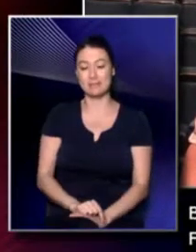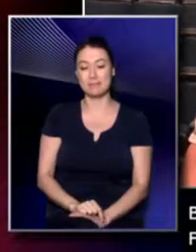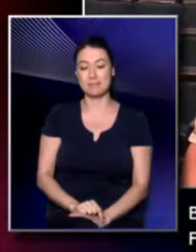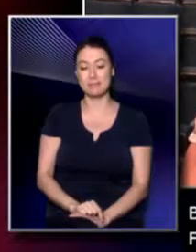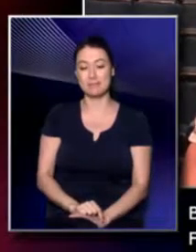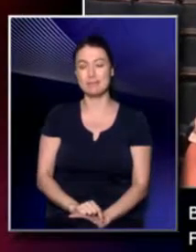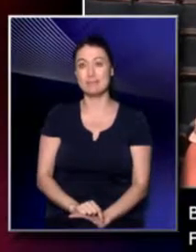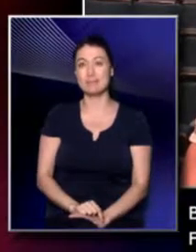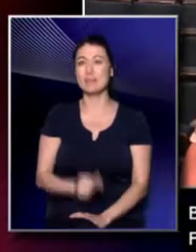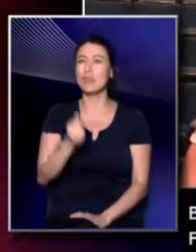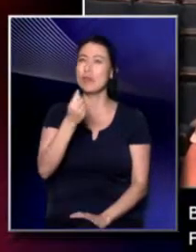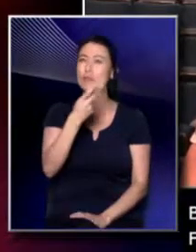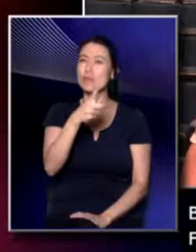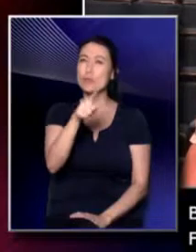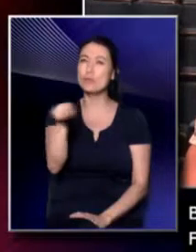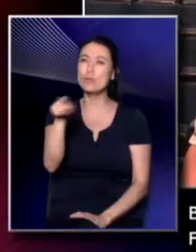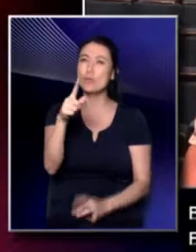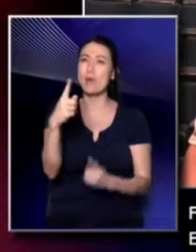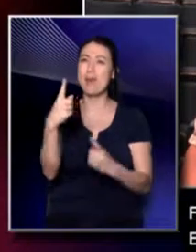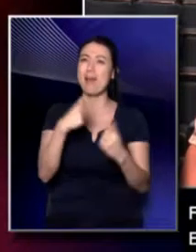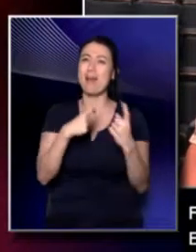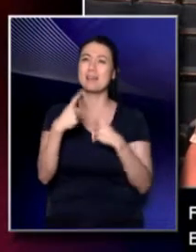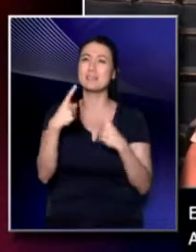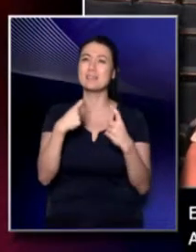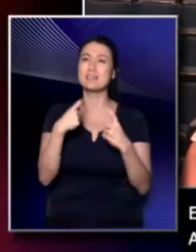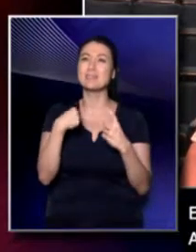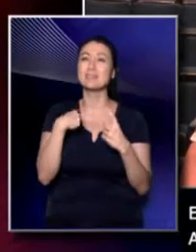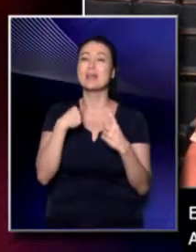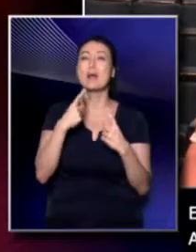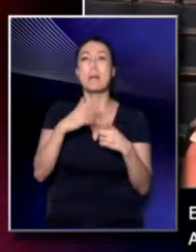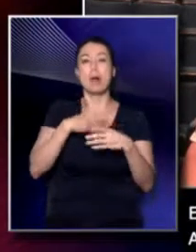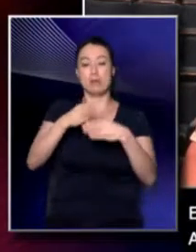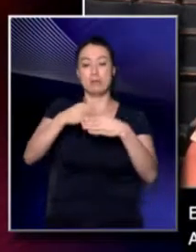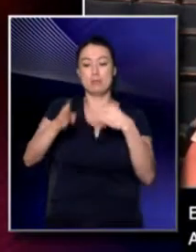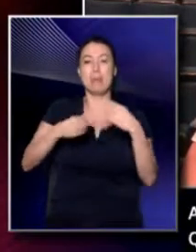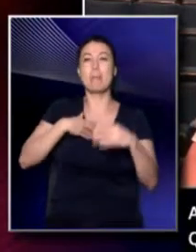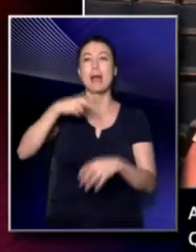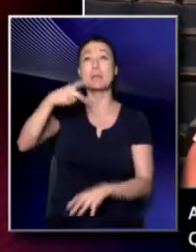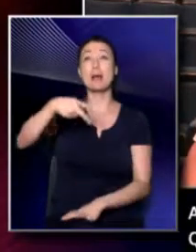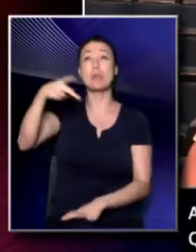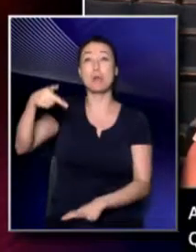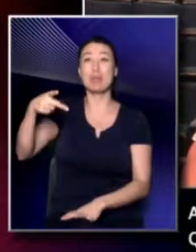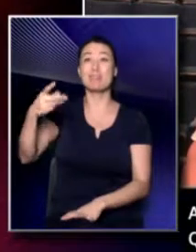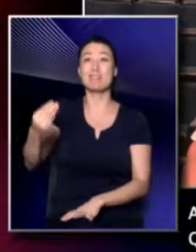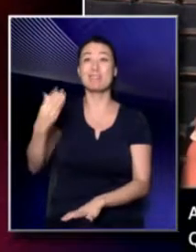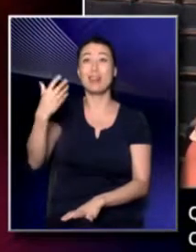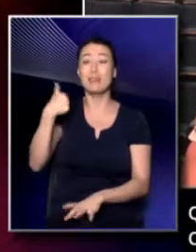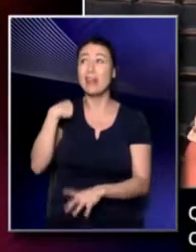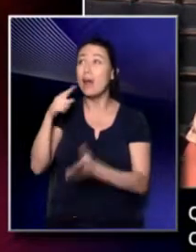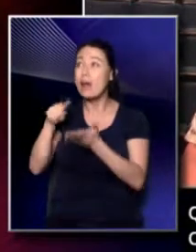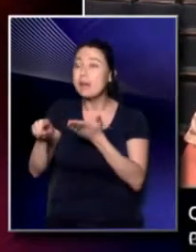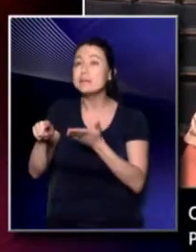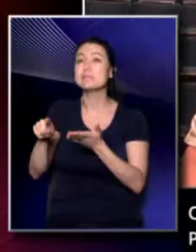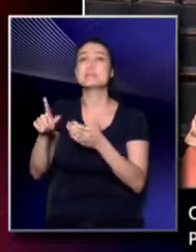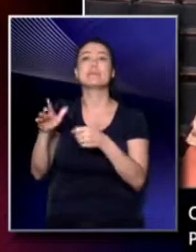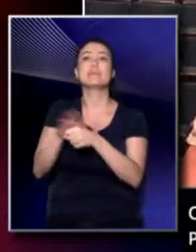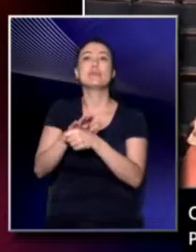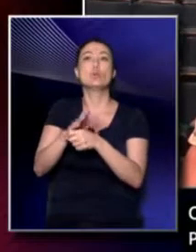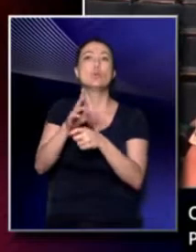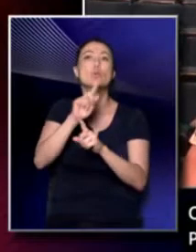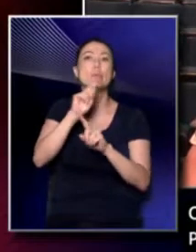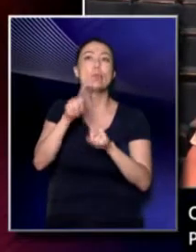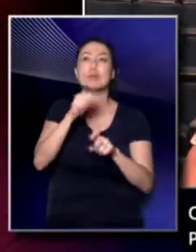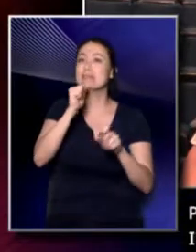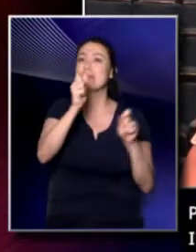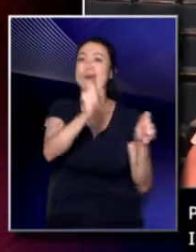A few of you were asking questions about the completeness of the PowerPoint presentation, and upon investigation, I discovered that the full report did not transfer to